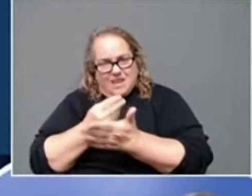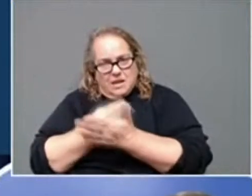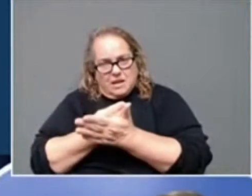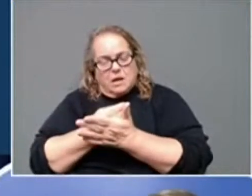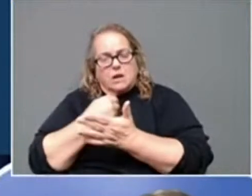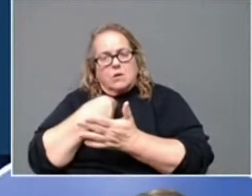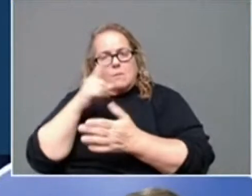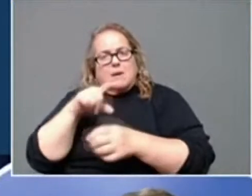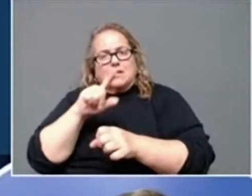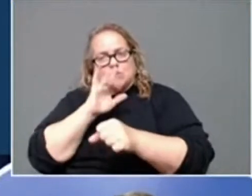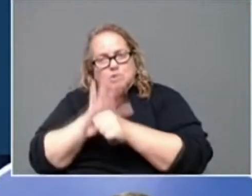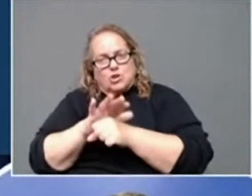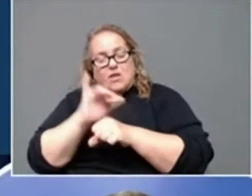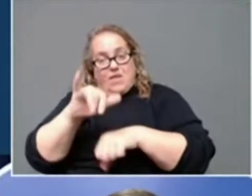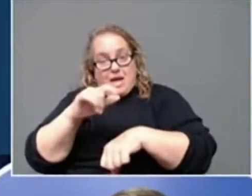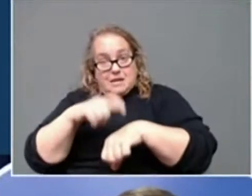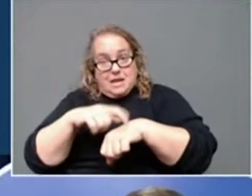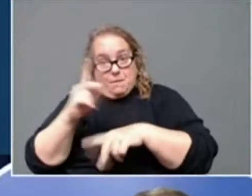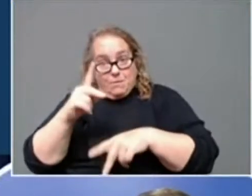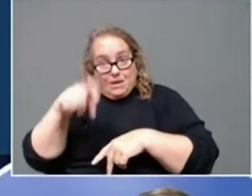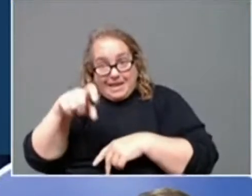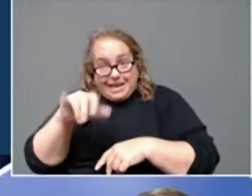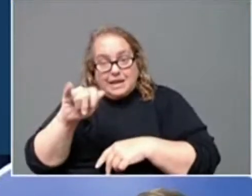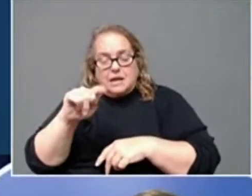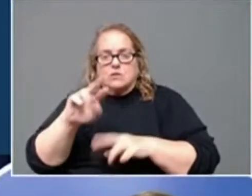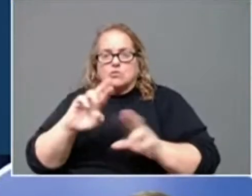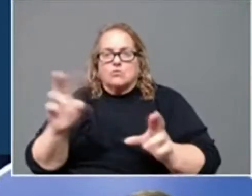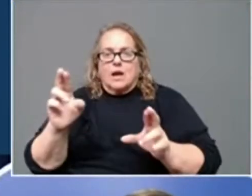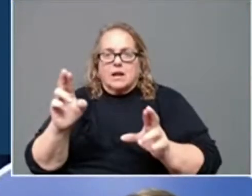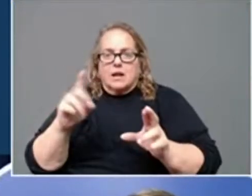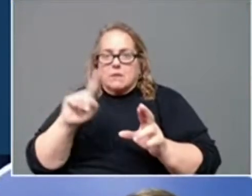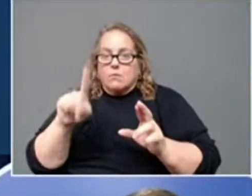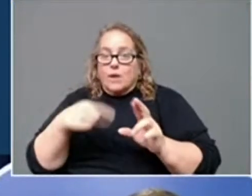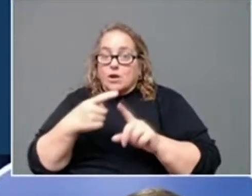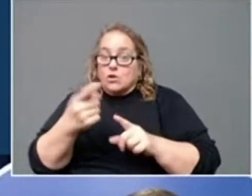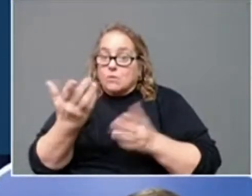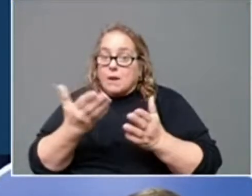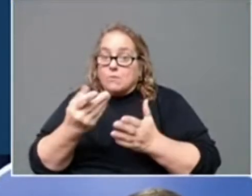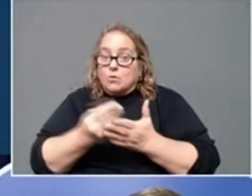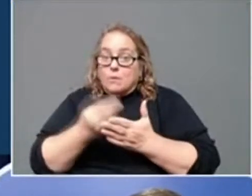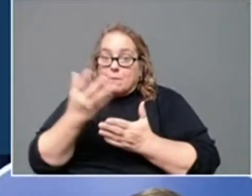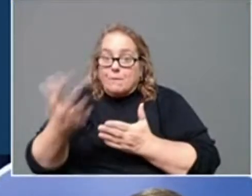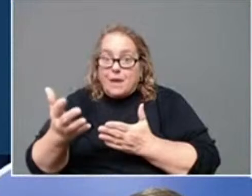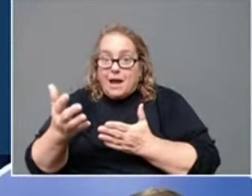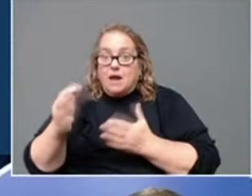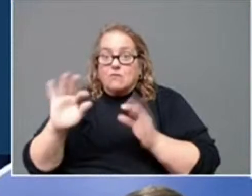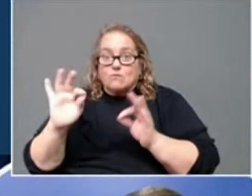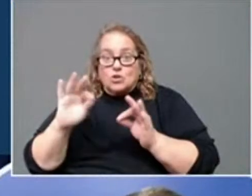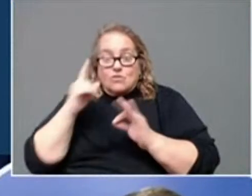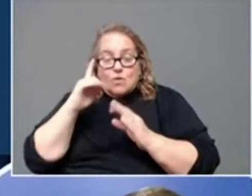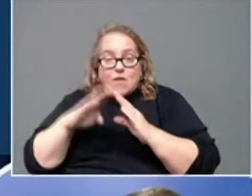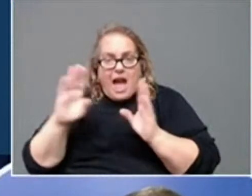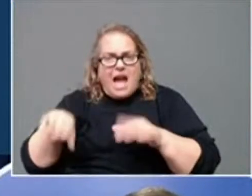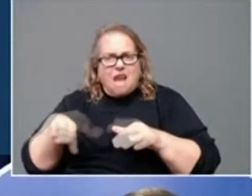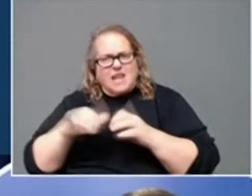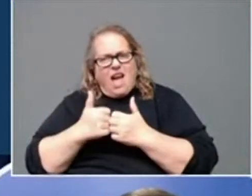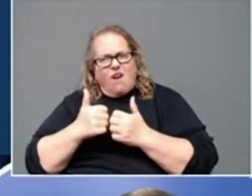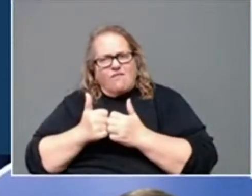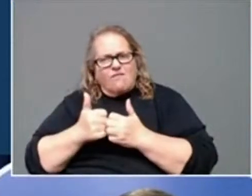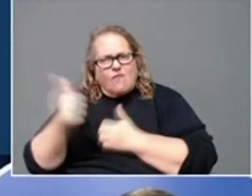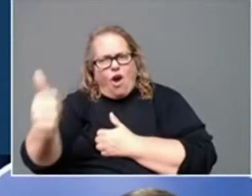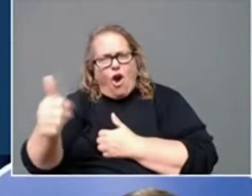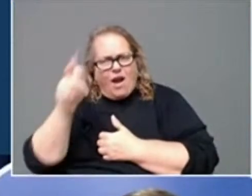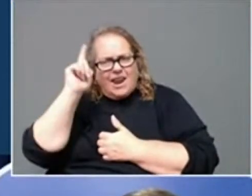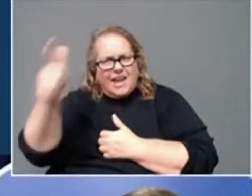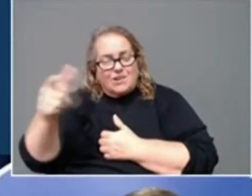at that time that people need it, maybe that they are furnishing their house. And how far out is that if you think about the fact that their house is still in rubble, that